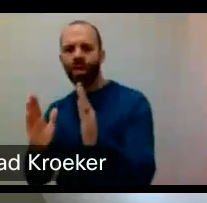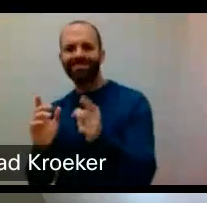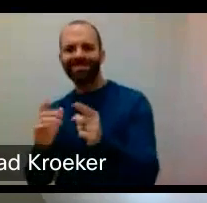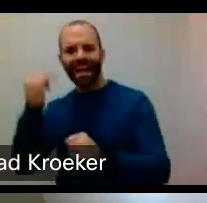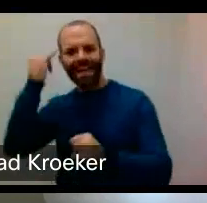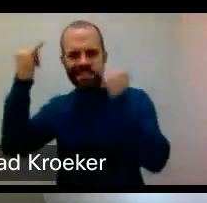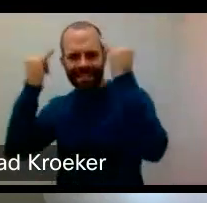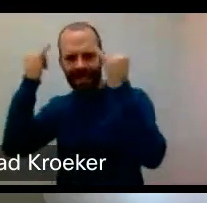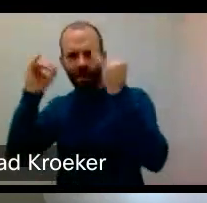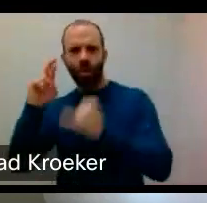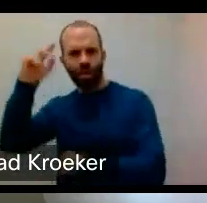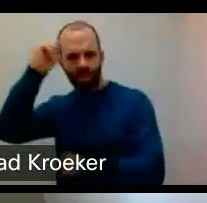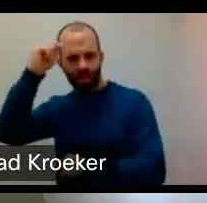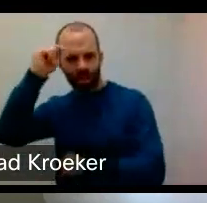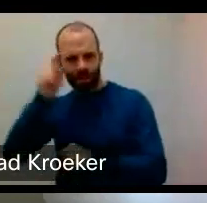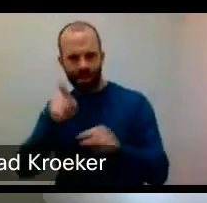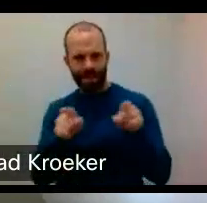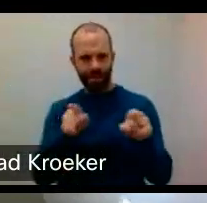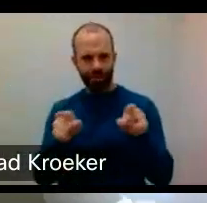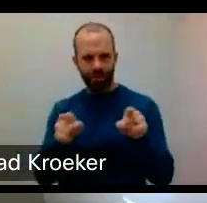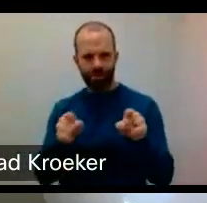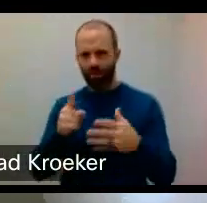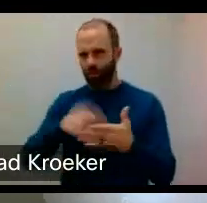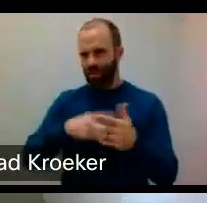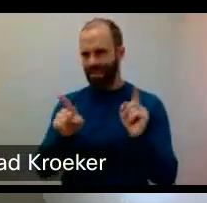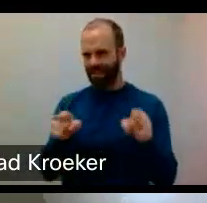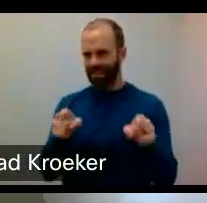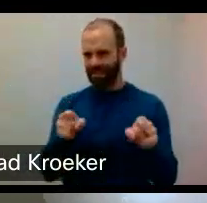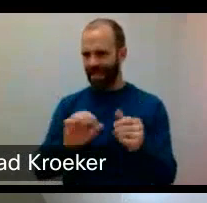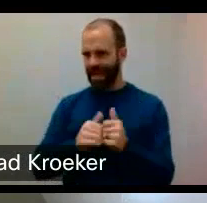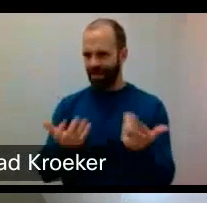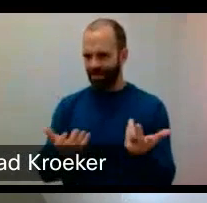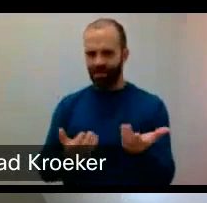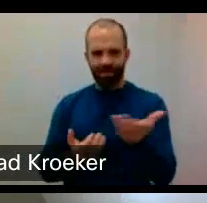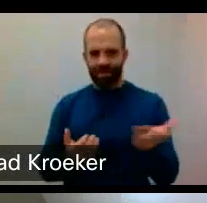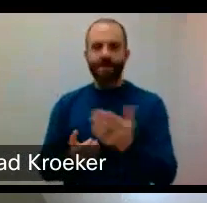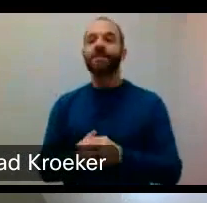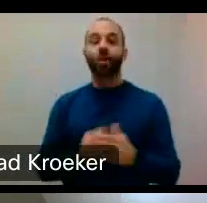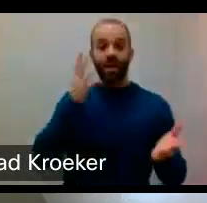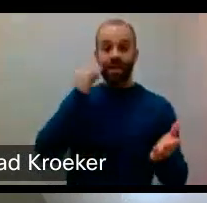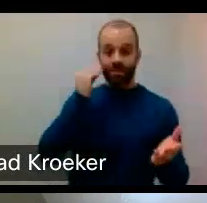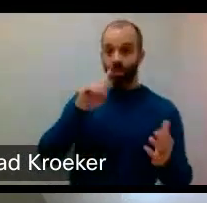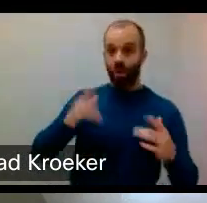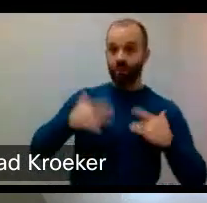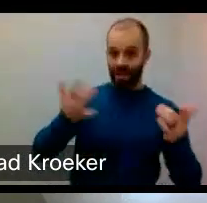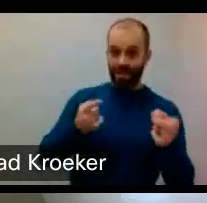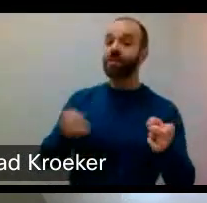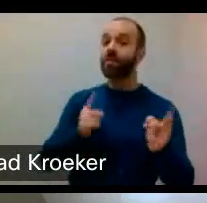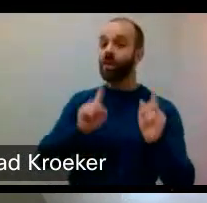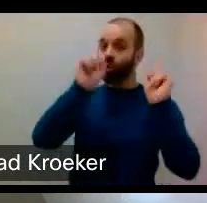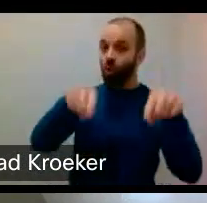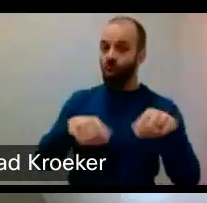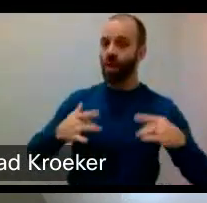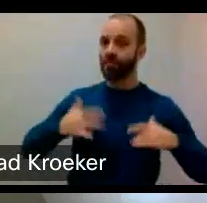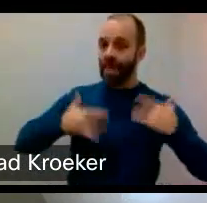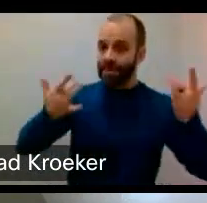theory. So what's the difference? Well, an experience or an event is something that you attended that happened to